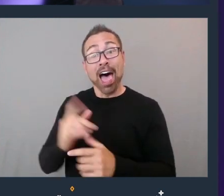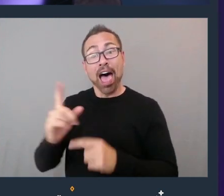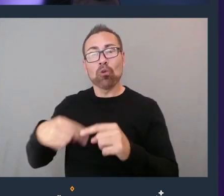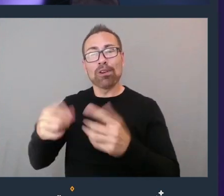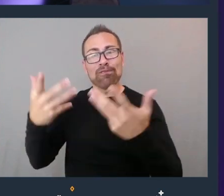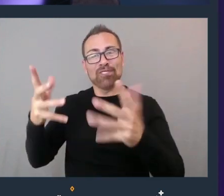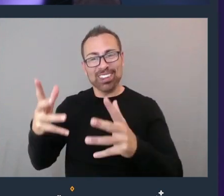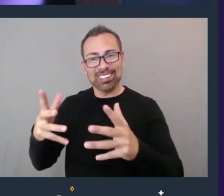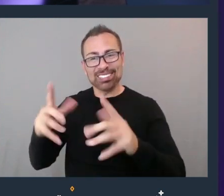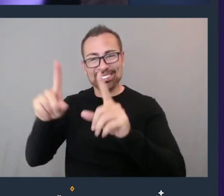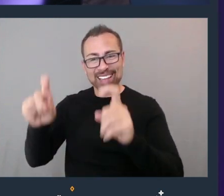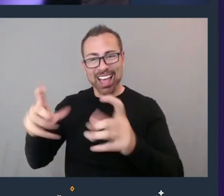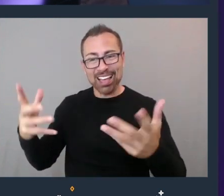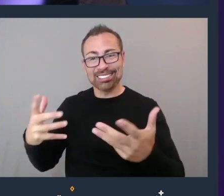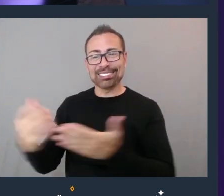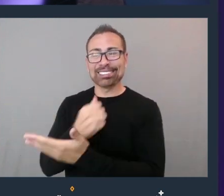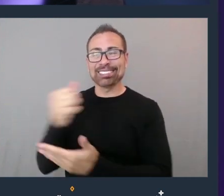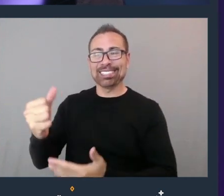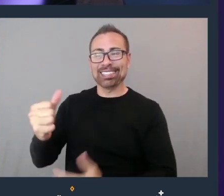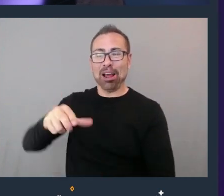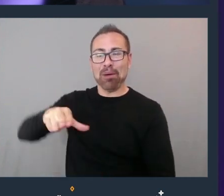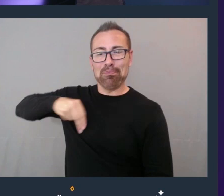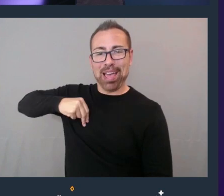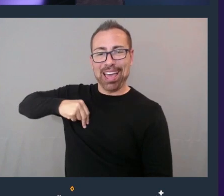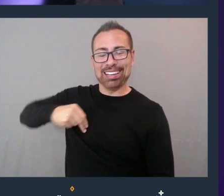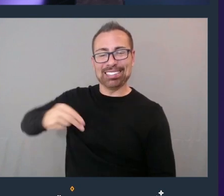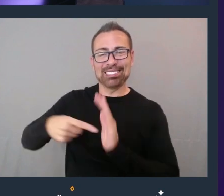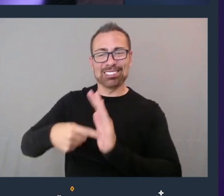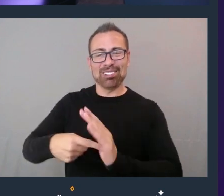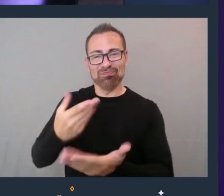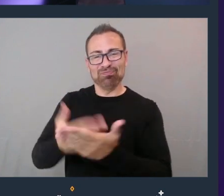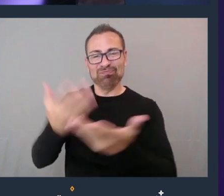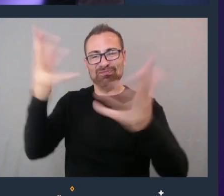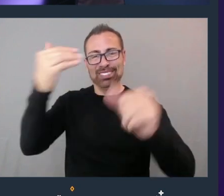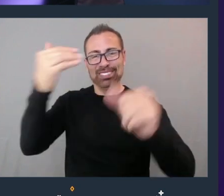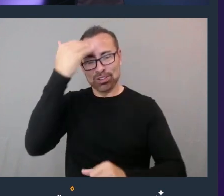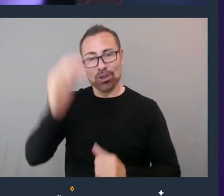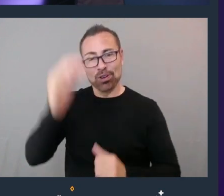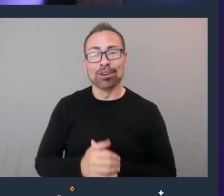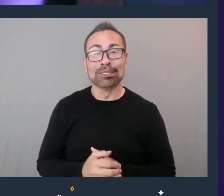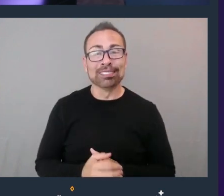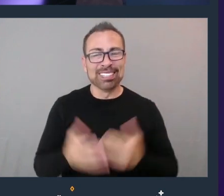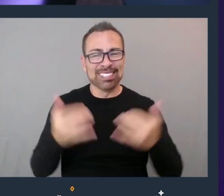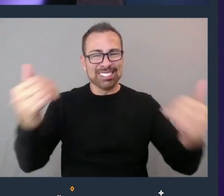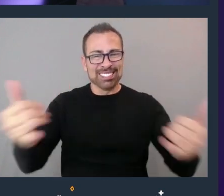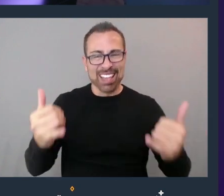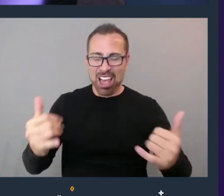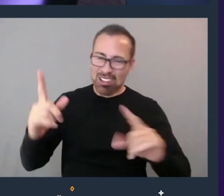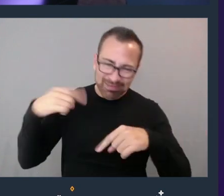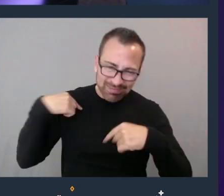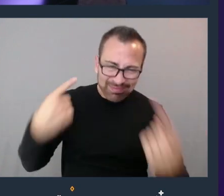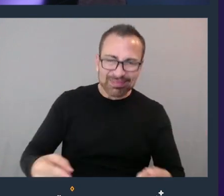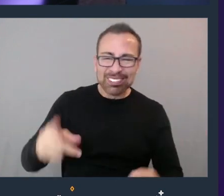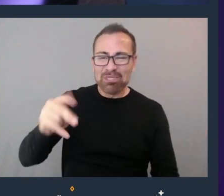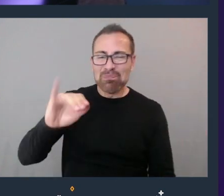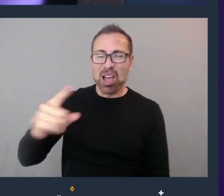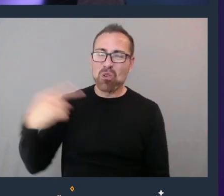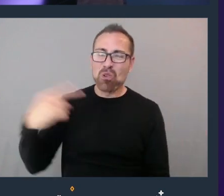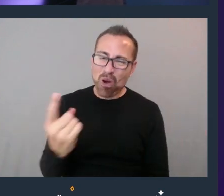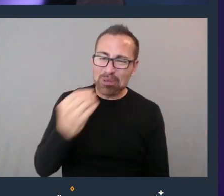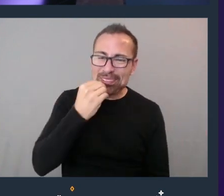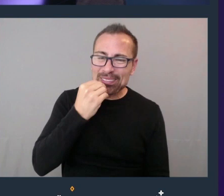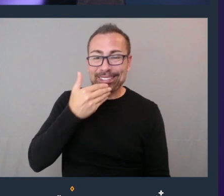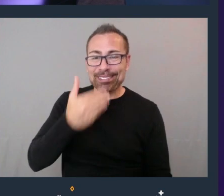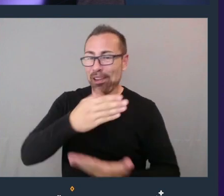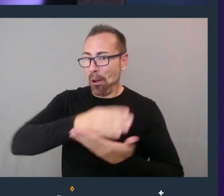you may know, it's been a longstanding Amazon S3 tradition on Pi Day that we always eat some good pie, and we encourage you to do the same today. For the second